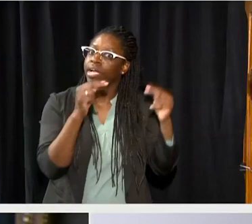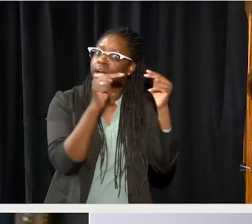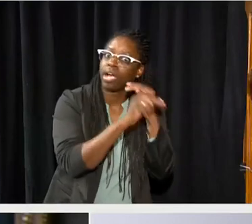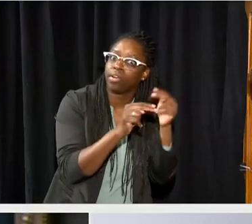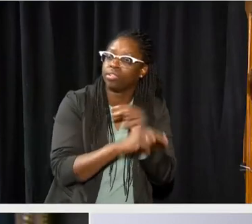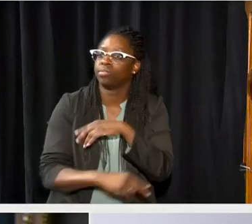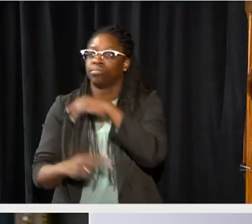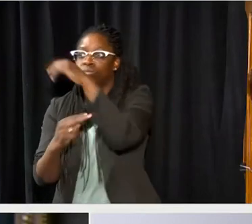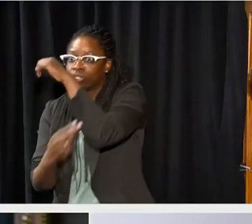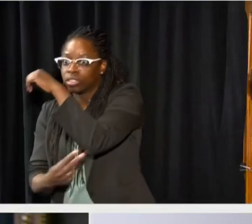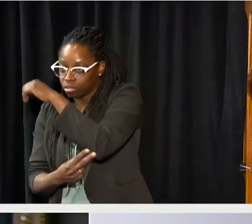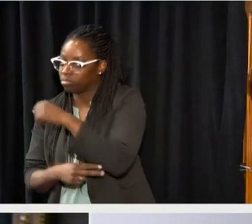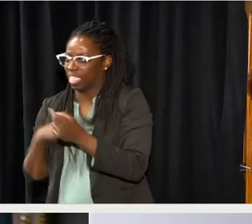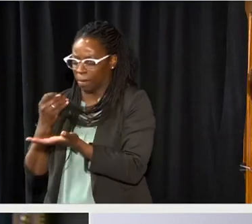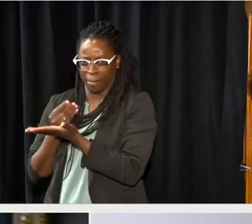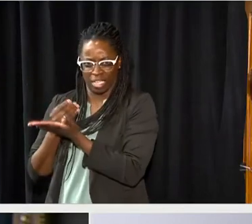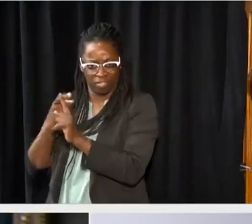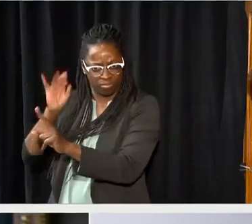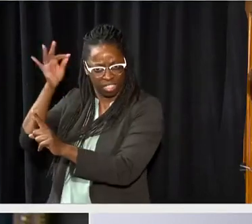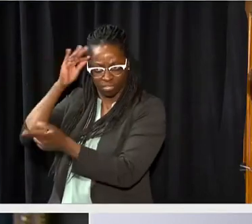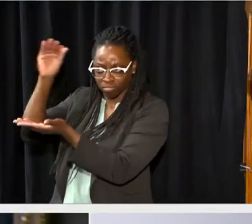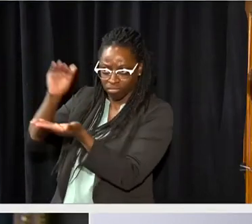to Massachusetts. So